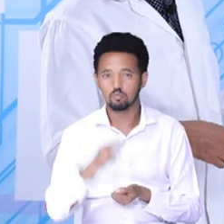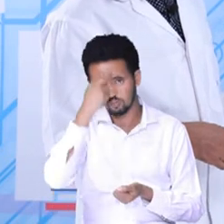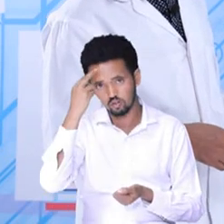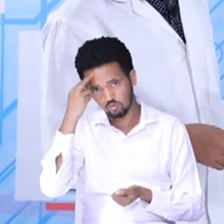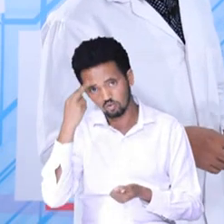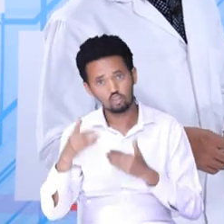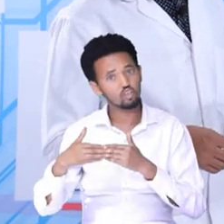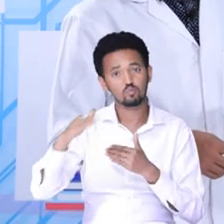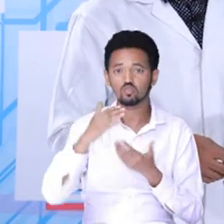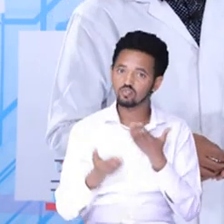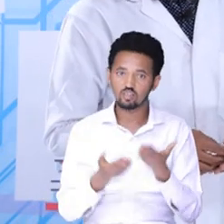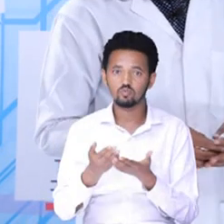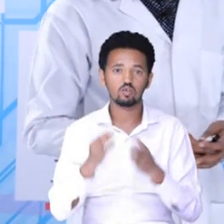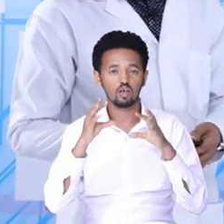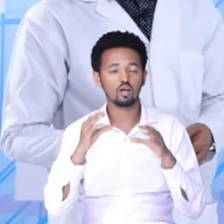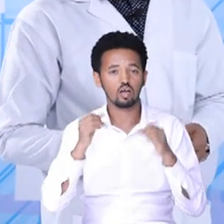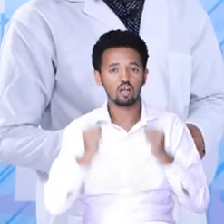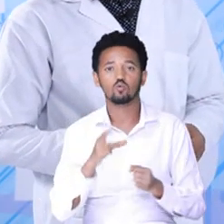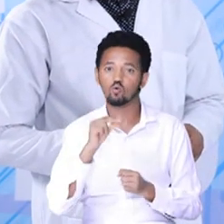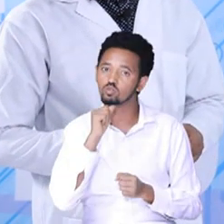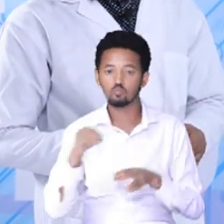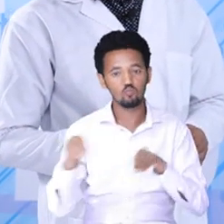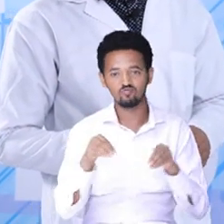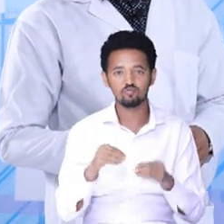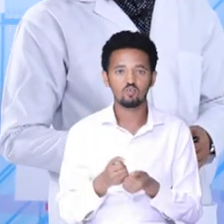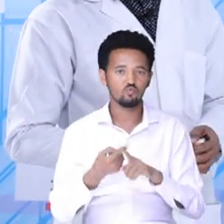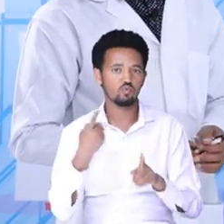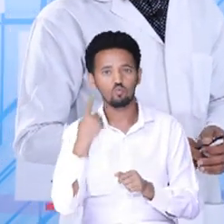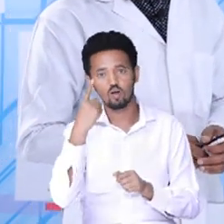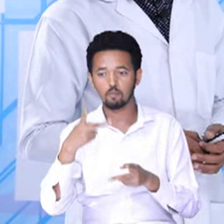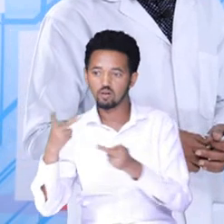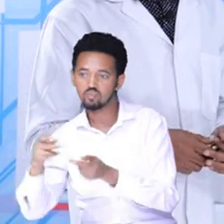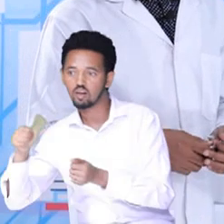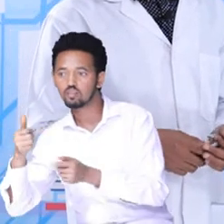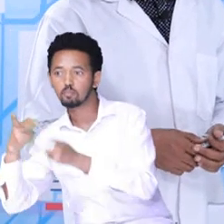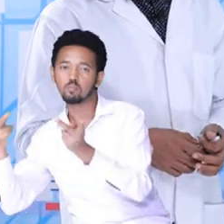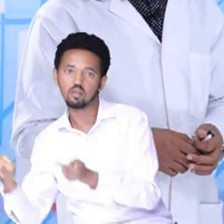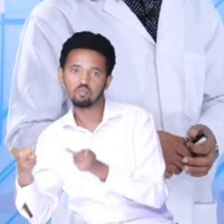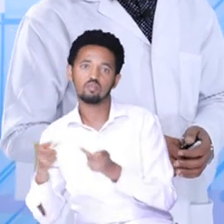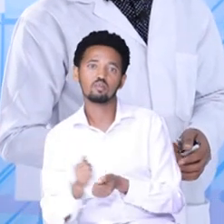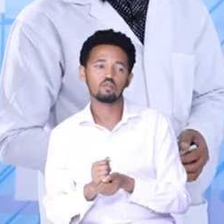Because the most of these services cannot move from one place to another,